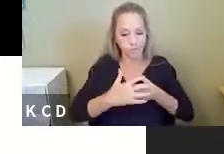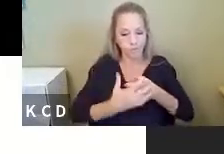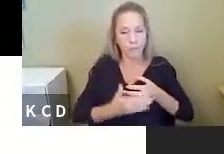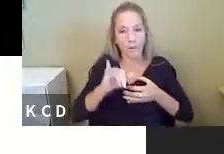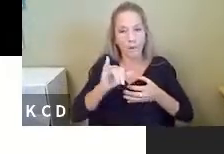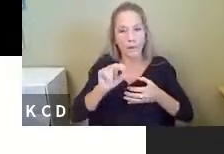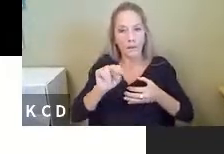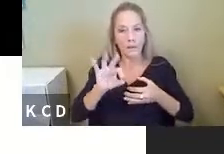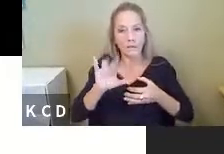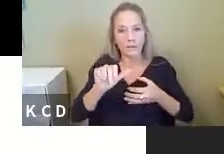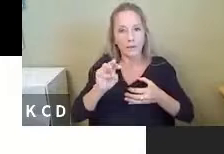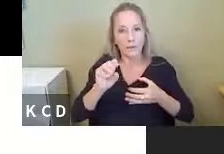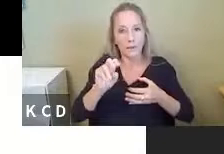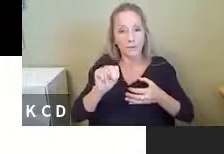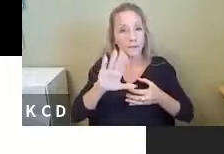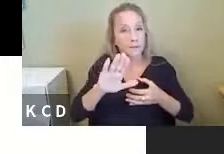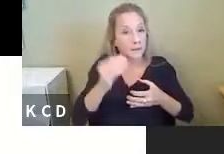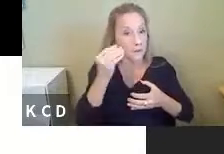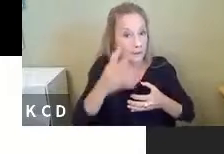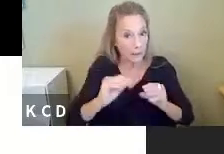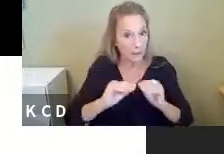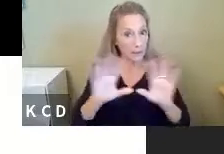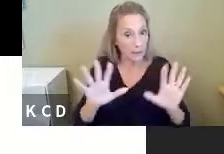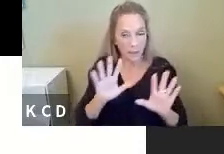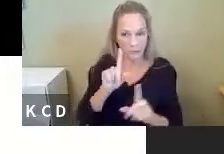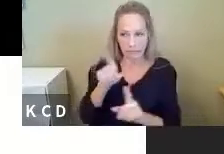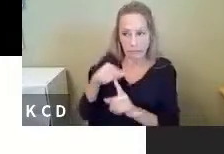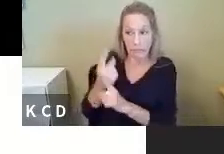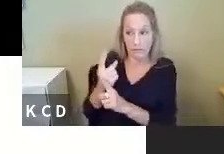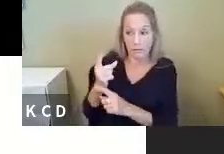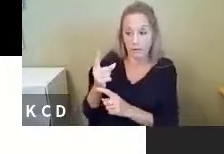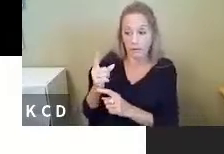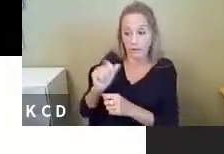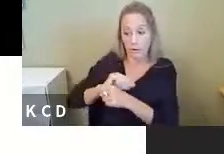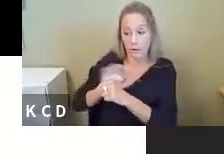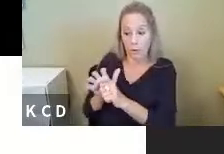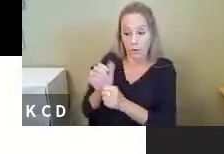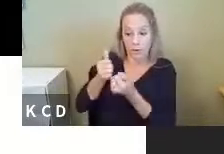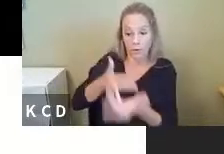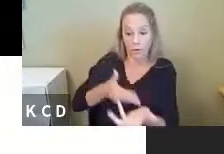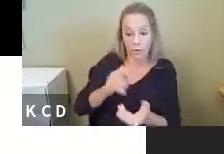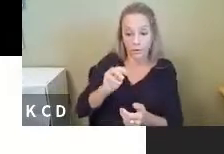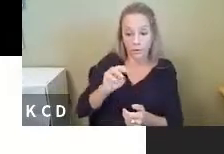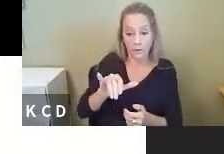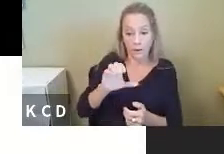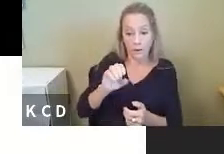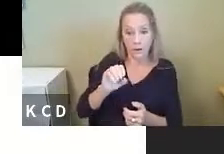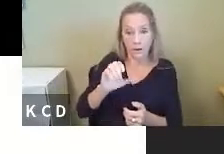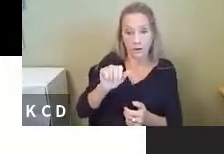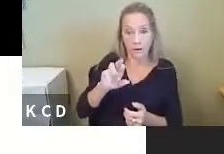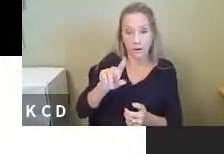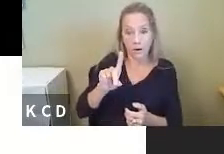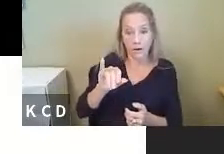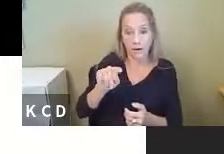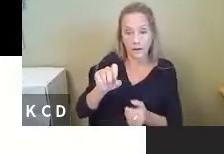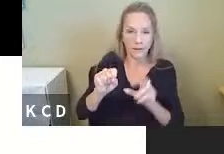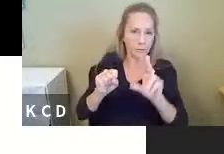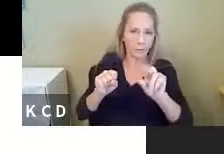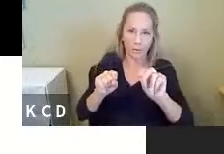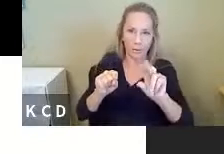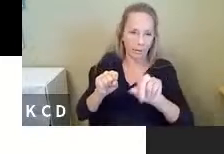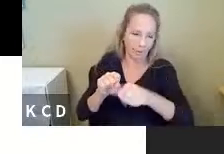here that this isn't unique. It's not the only virus that can cause myocarditis. Other viruses can do this as